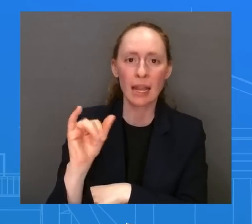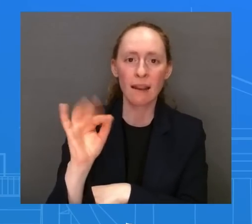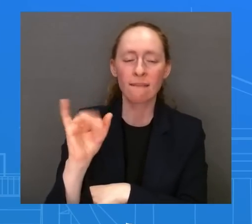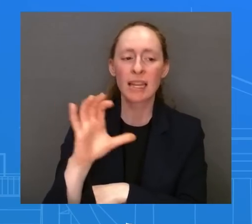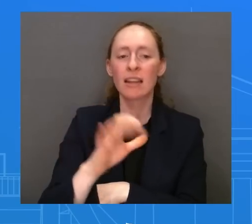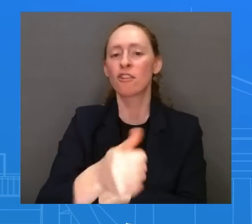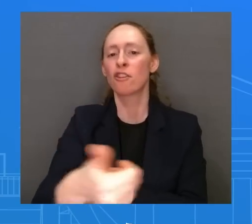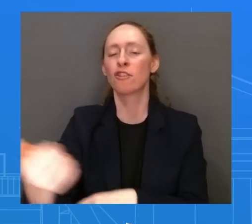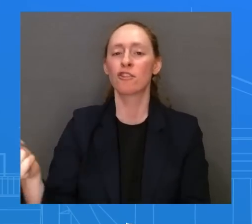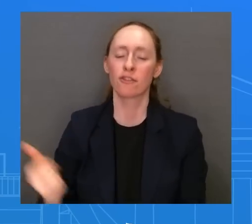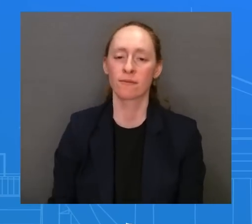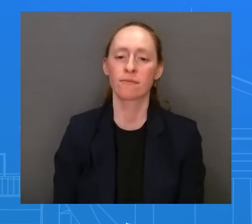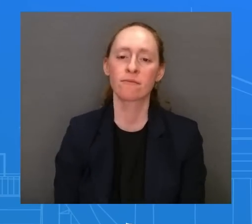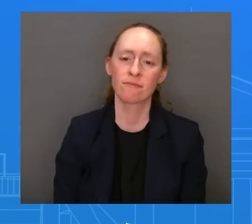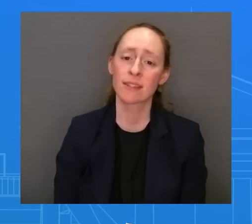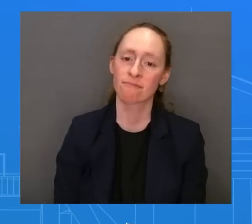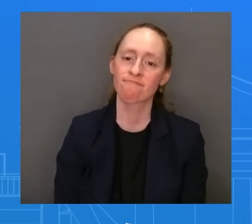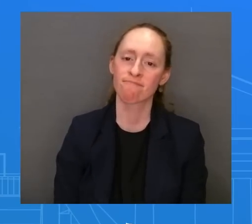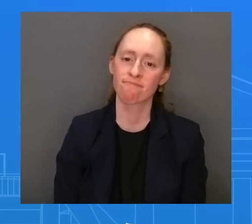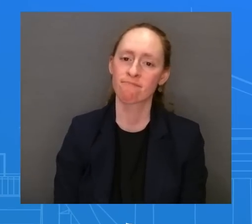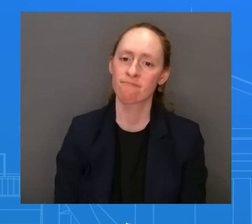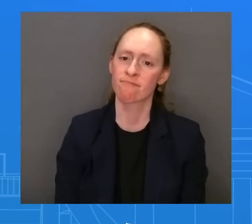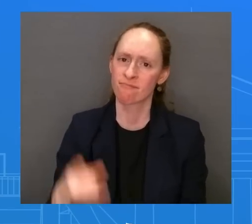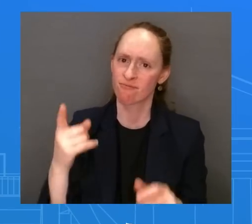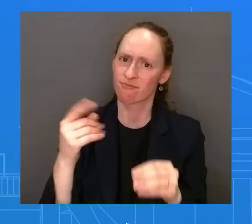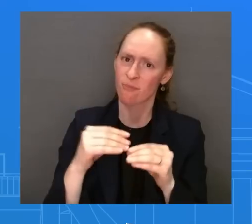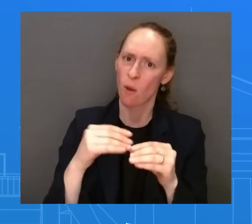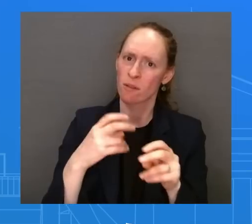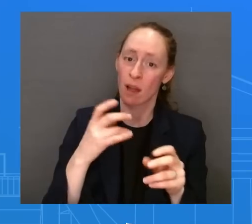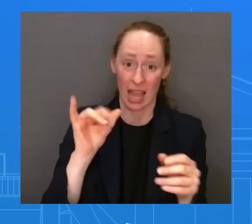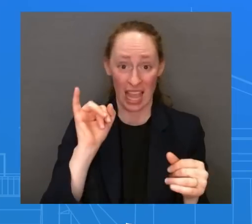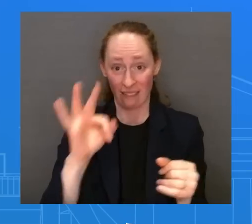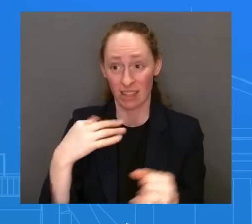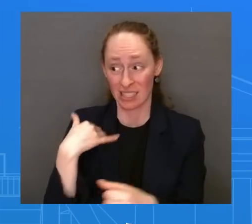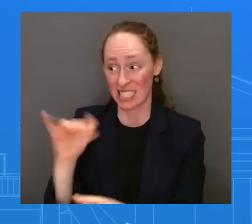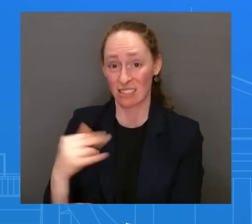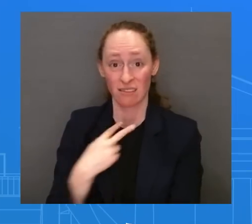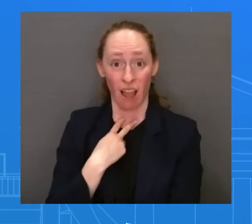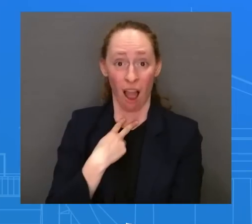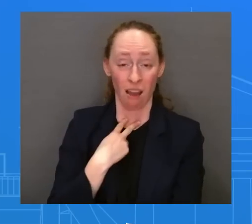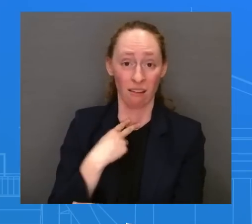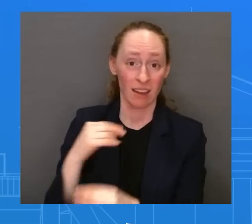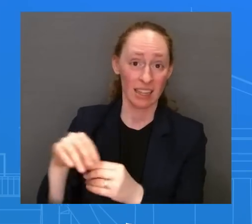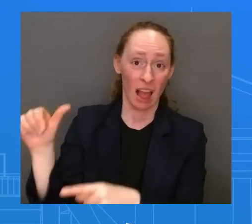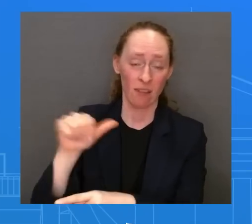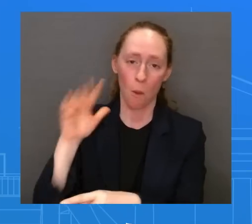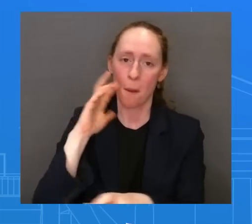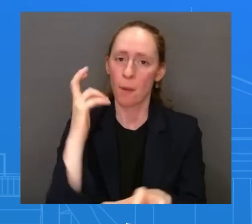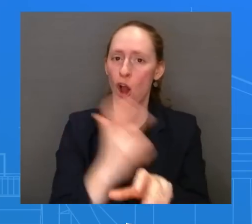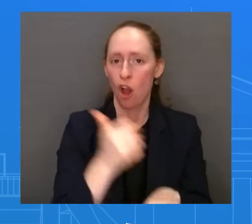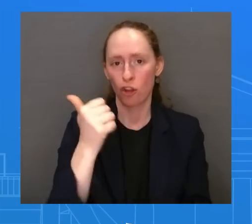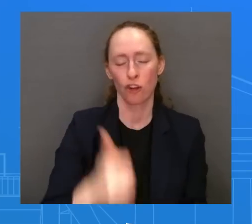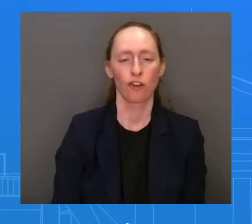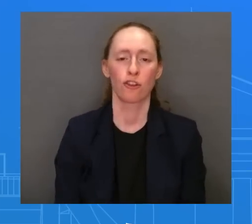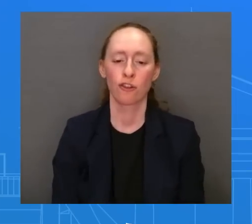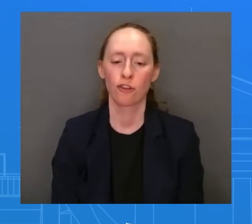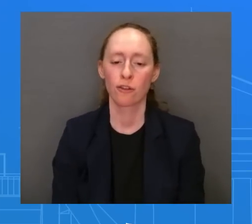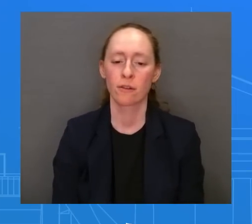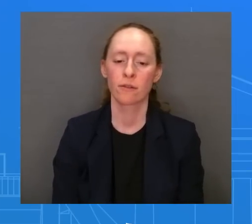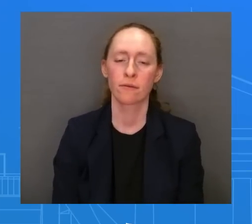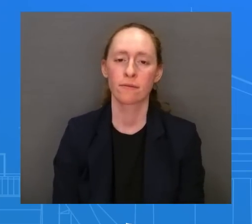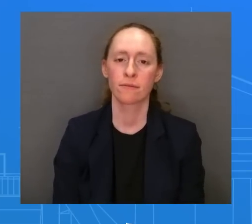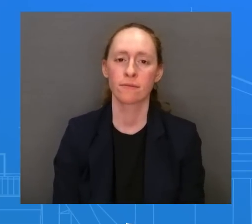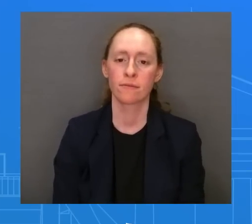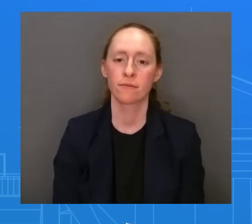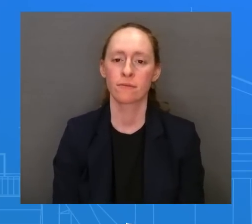if we were still dragged down on the ground in Afghanistan in fact Putin and she probably would like nothing better